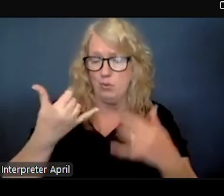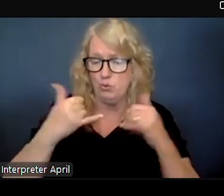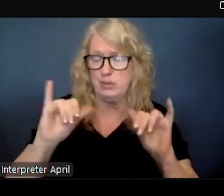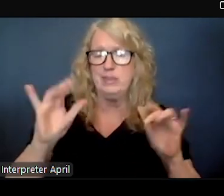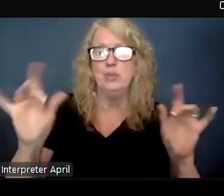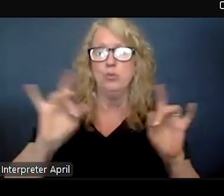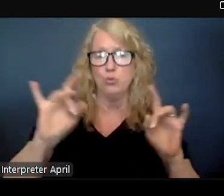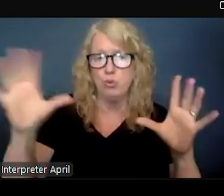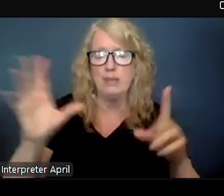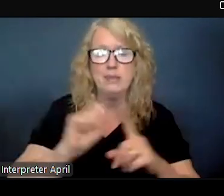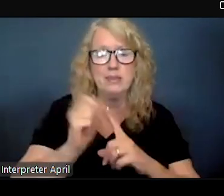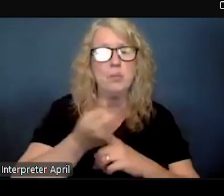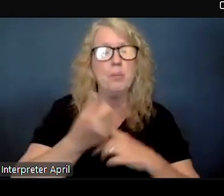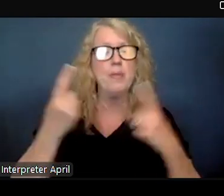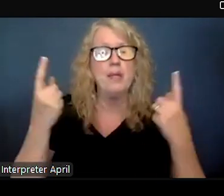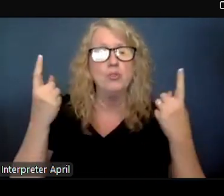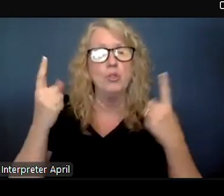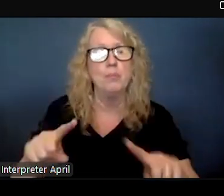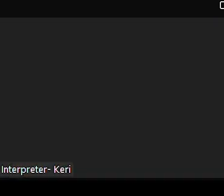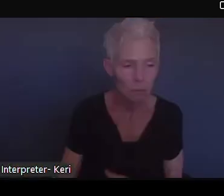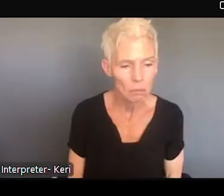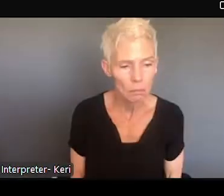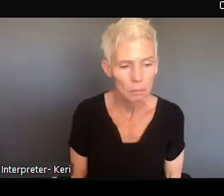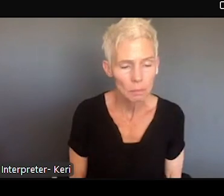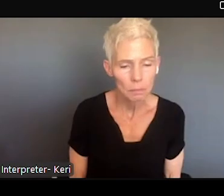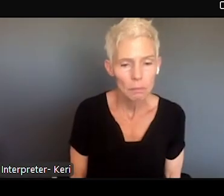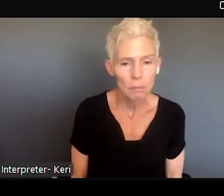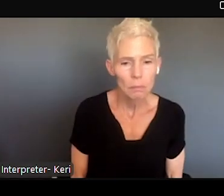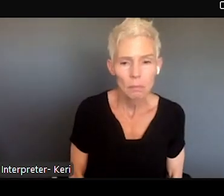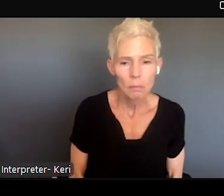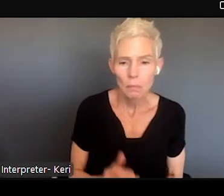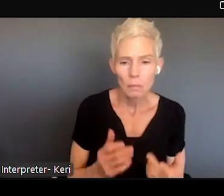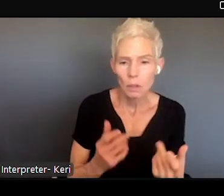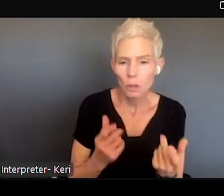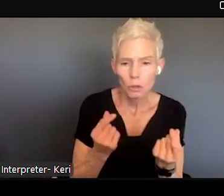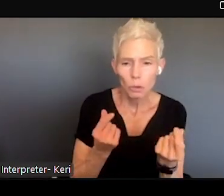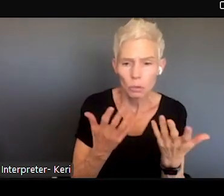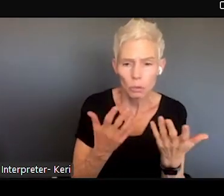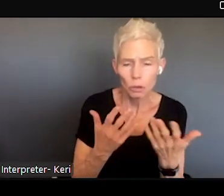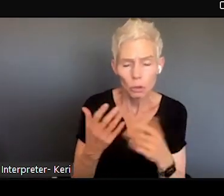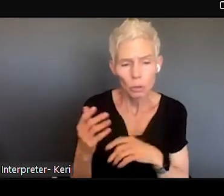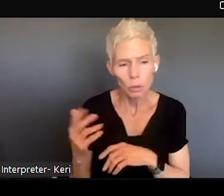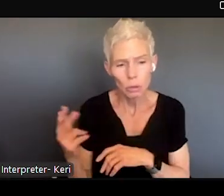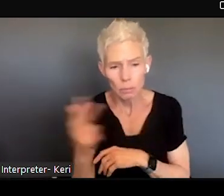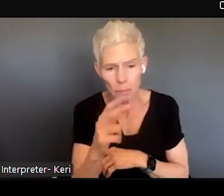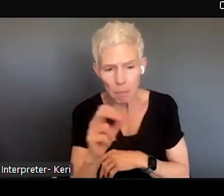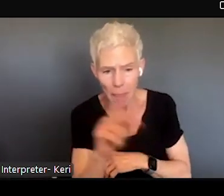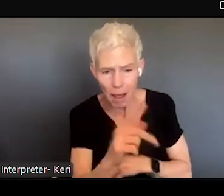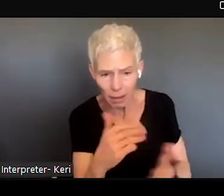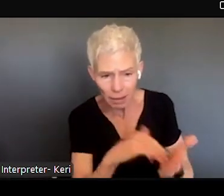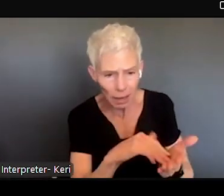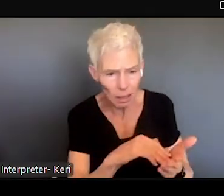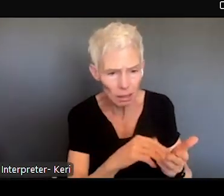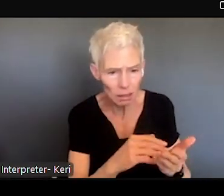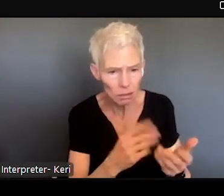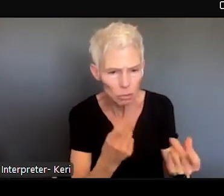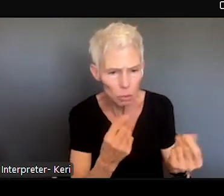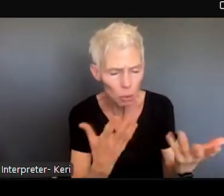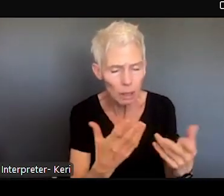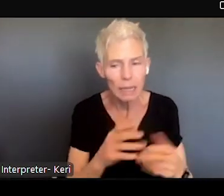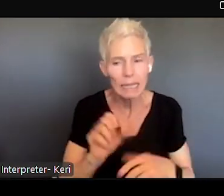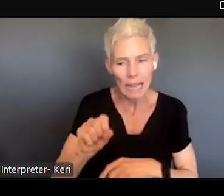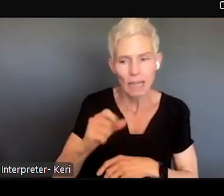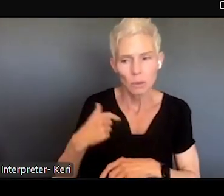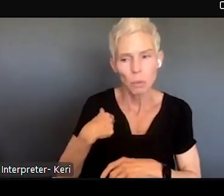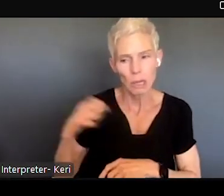crisis situation that's transpiring, do you guys go back out? How does that work? We definitely do. So our